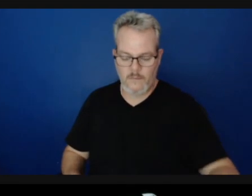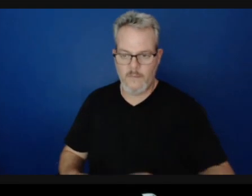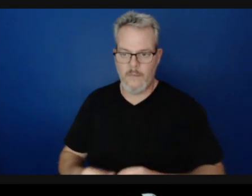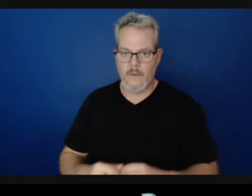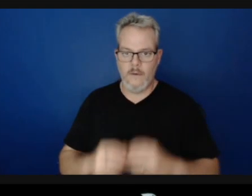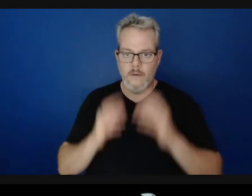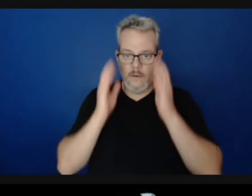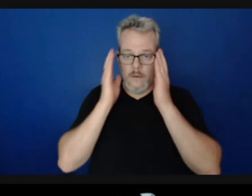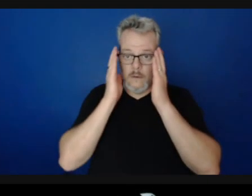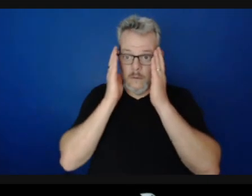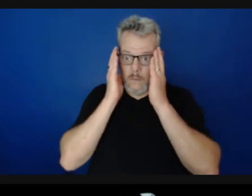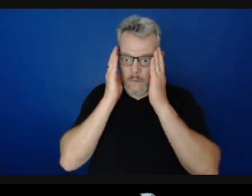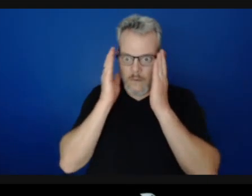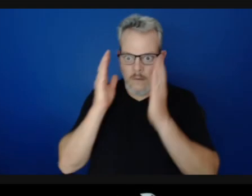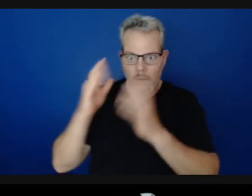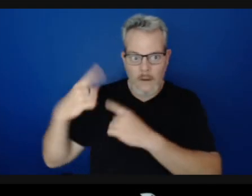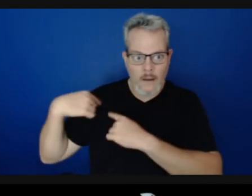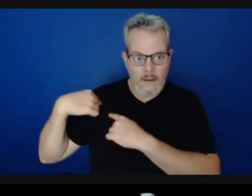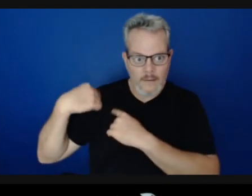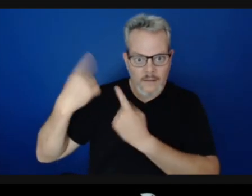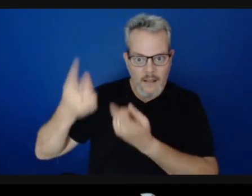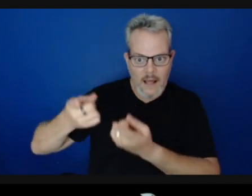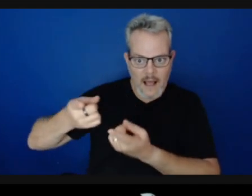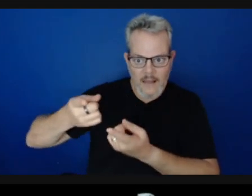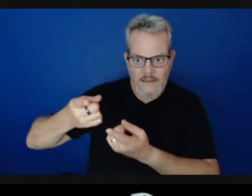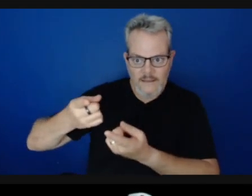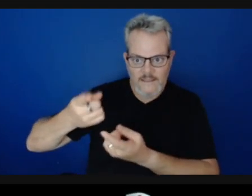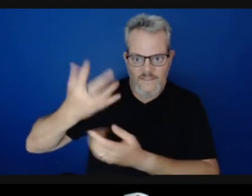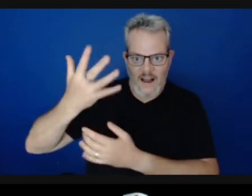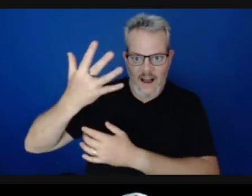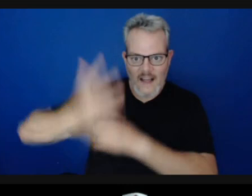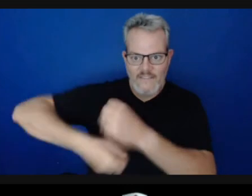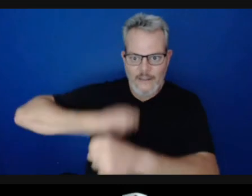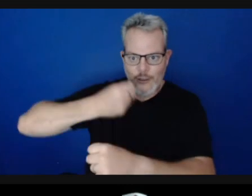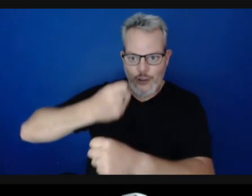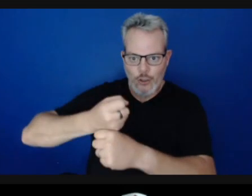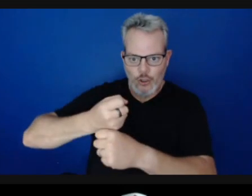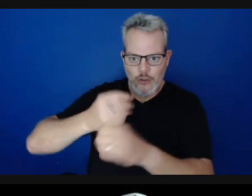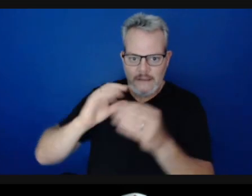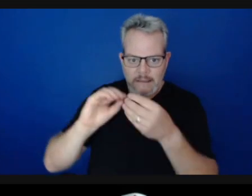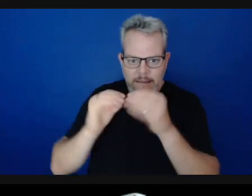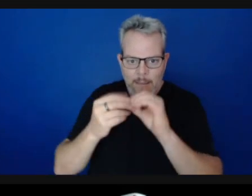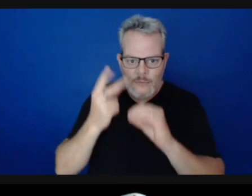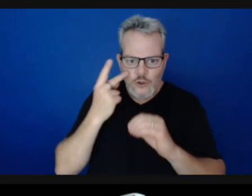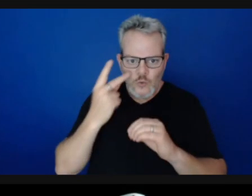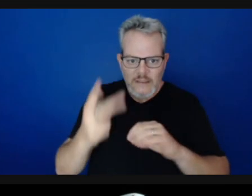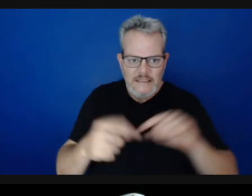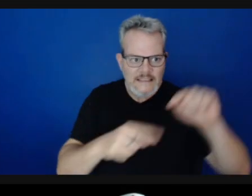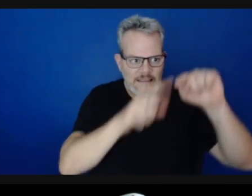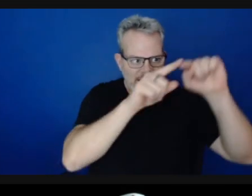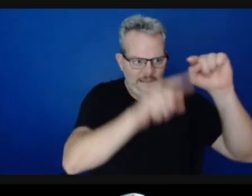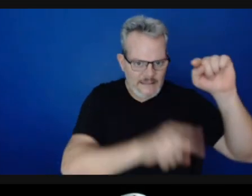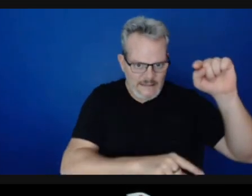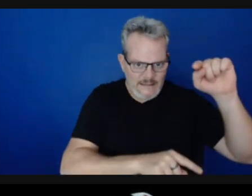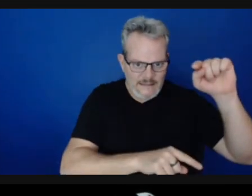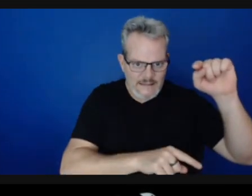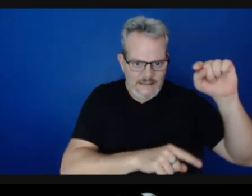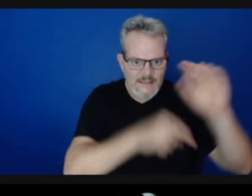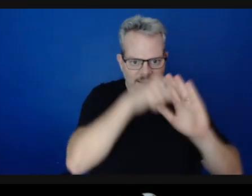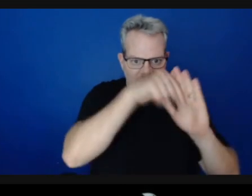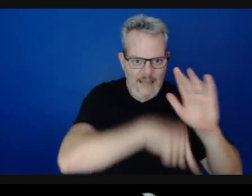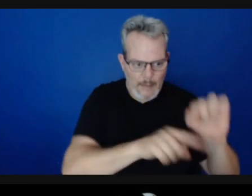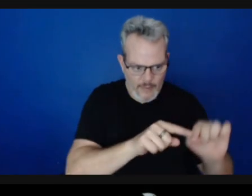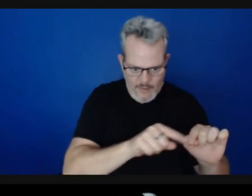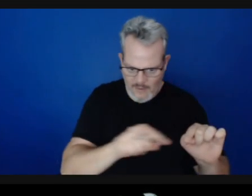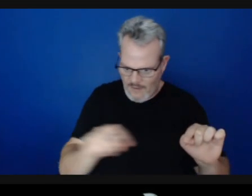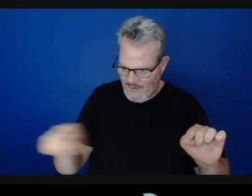the last 5 years data, we can see in this depth and time plot how those